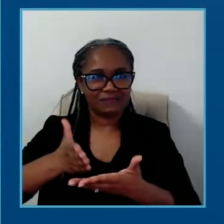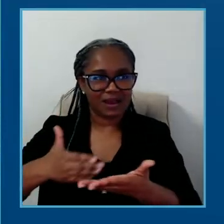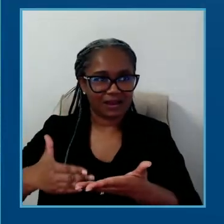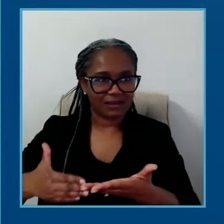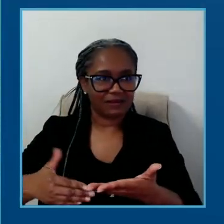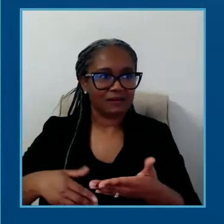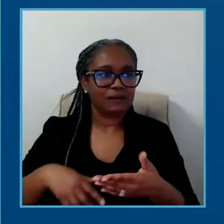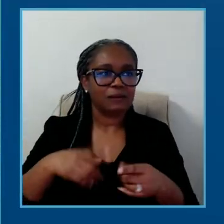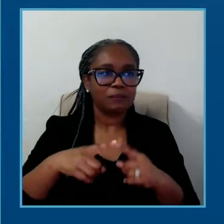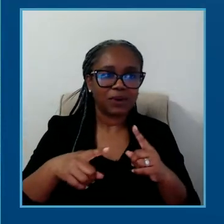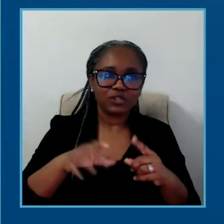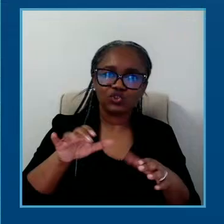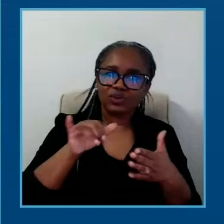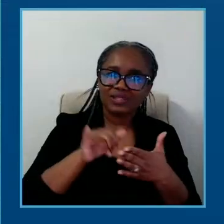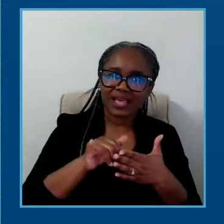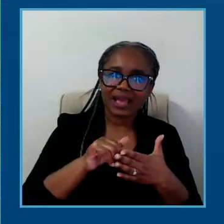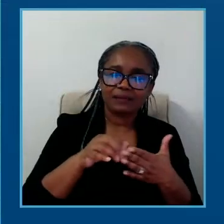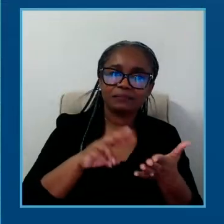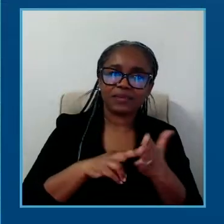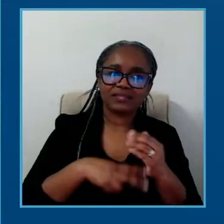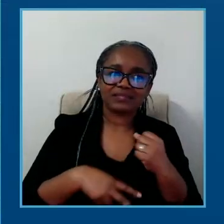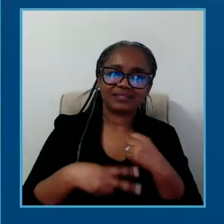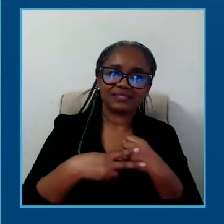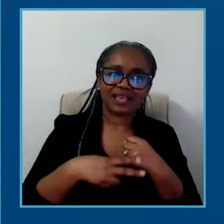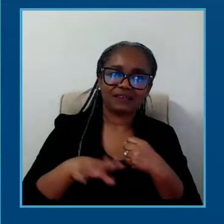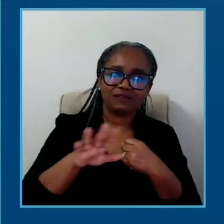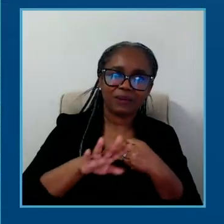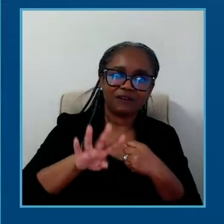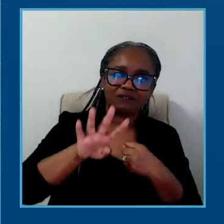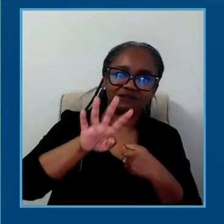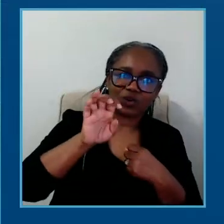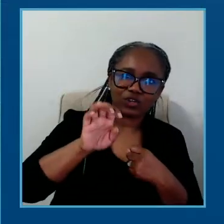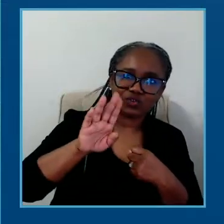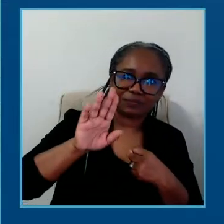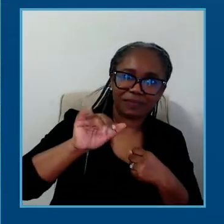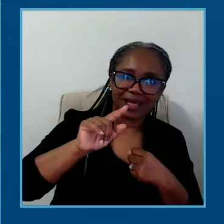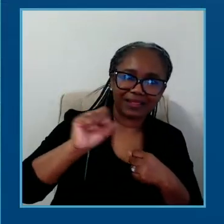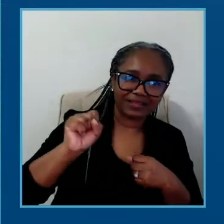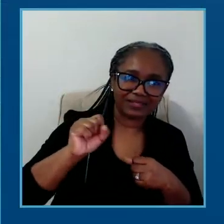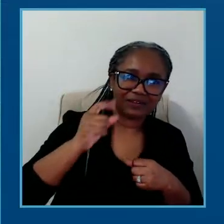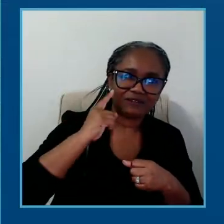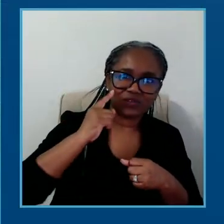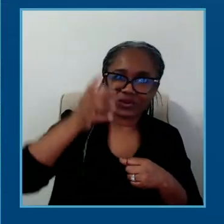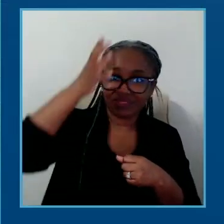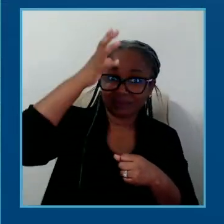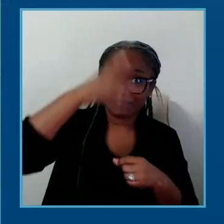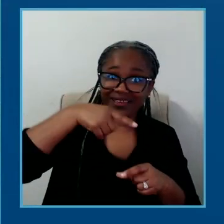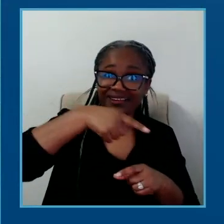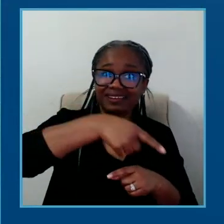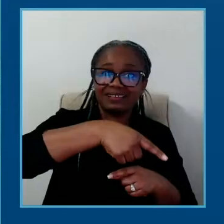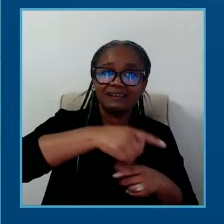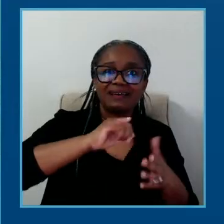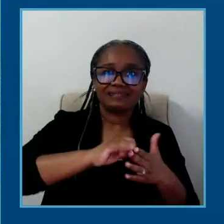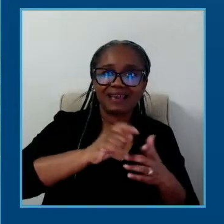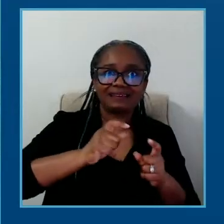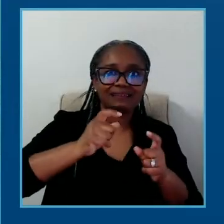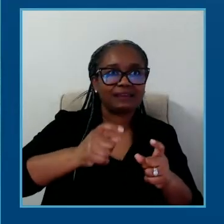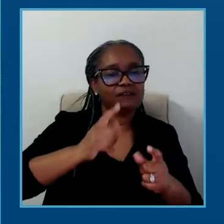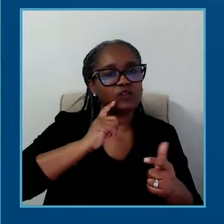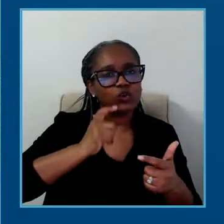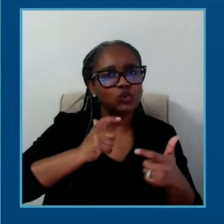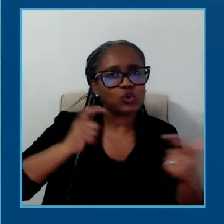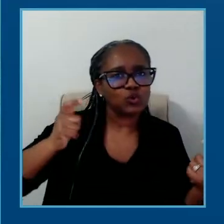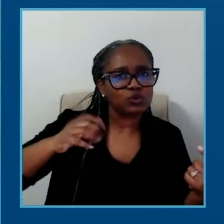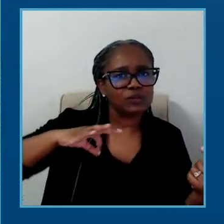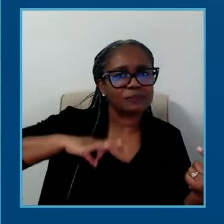women couldn't touch, that essentially gave such a huge a head start to those two men. It essentially guaranteed that, of